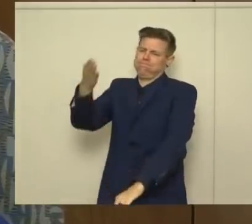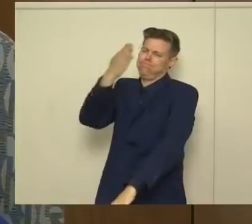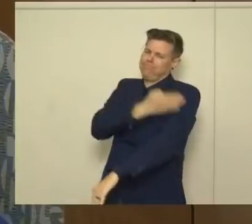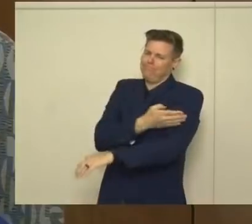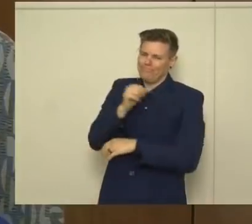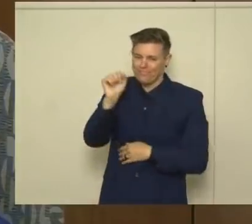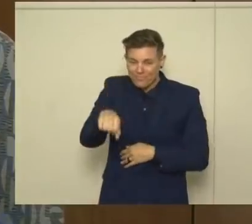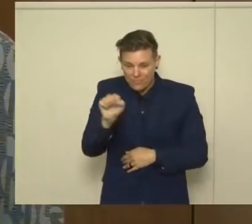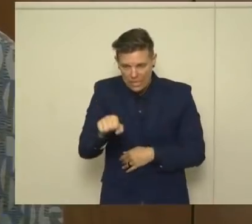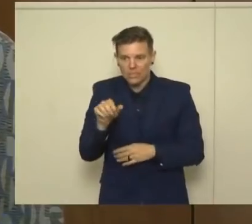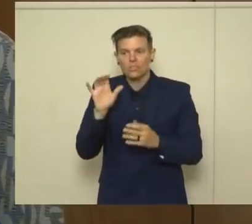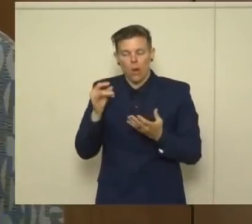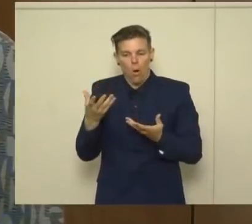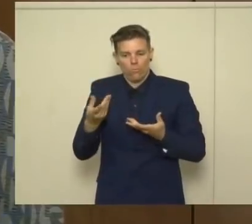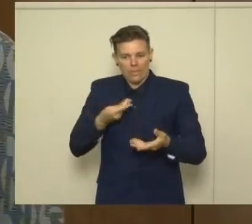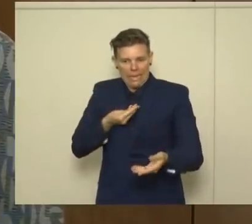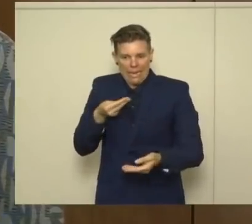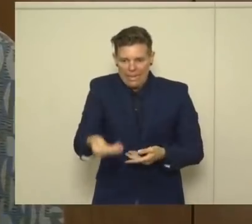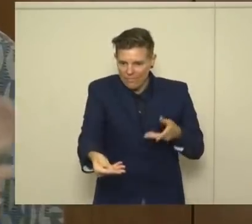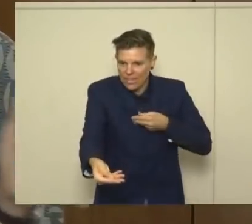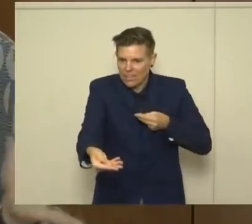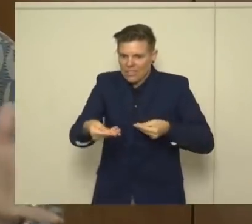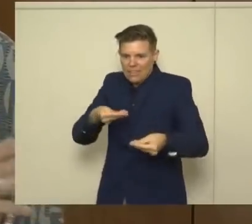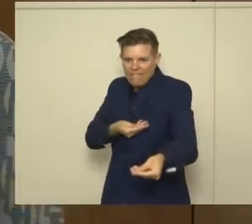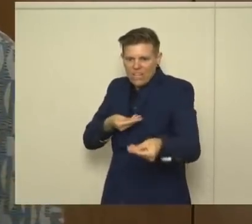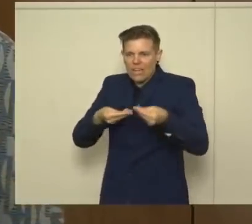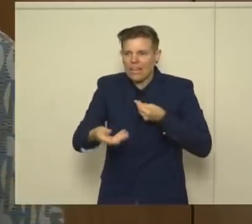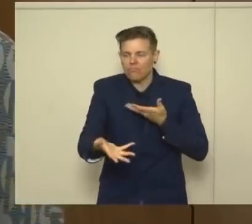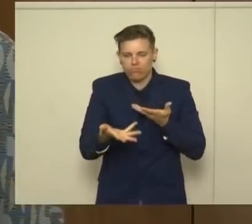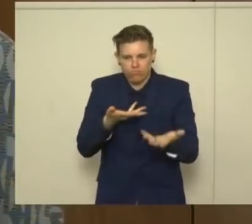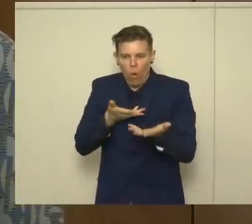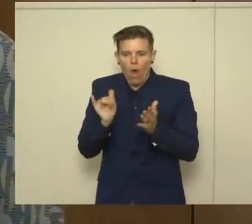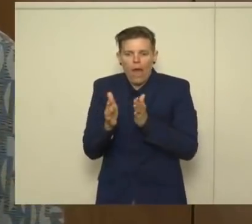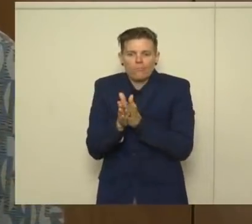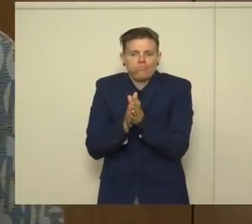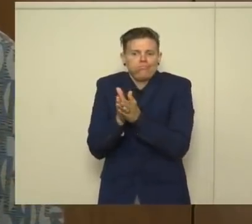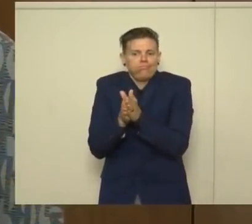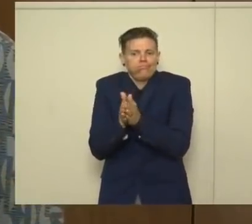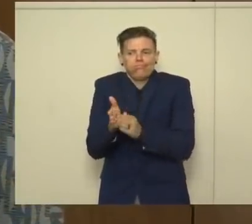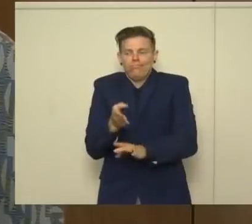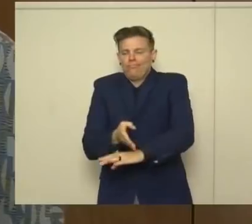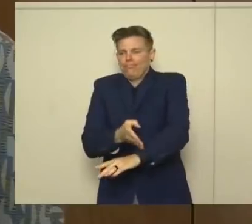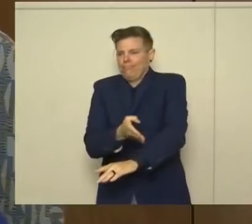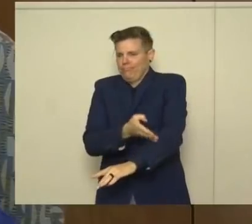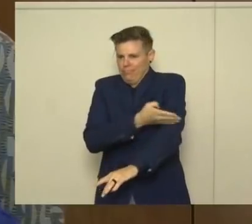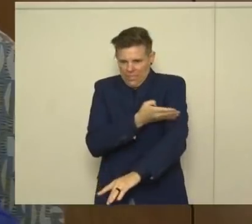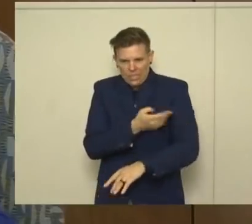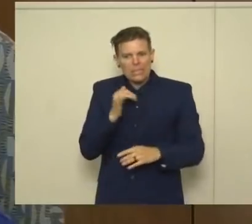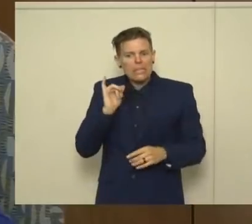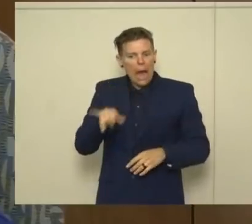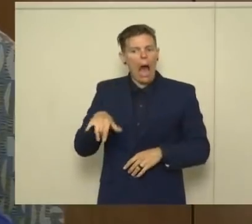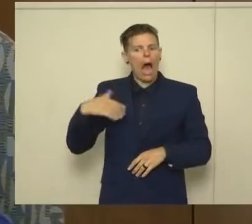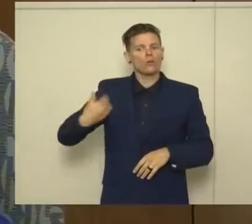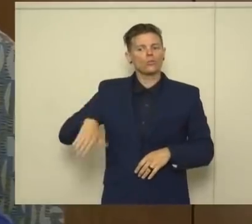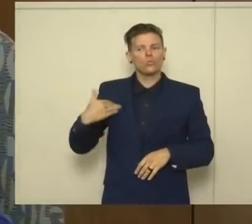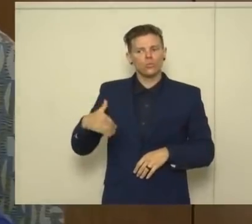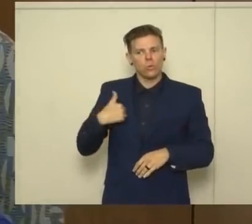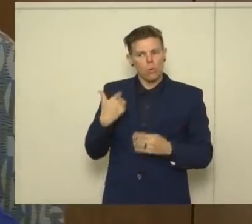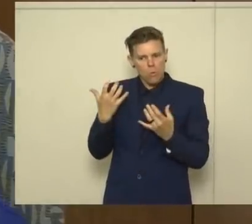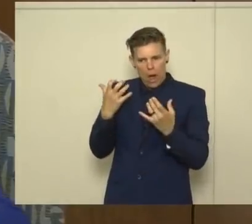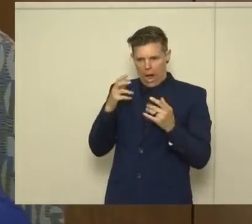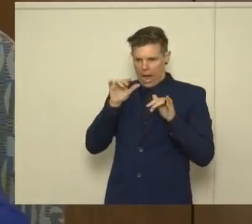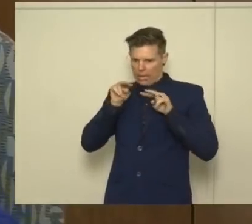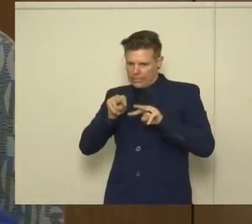have a relationship, I can motivate them, and I can also recognize when a challenge is too great and come at it a different way.